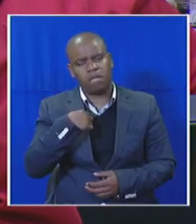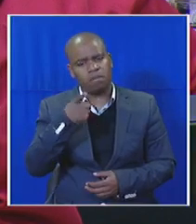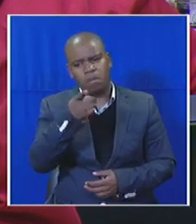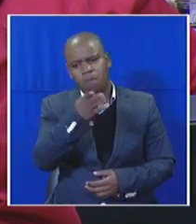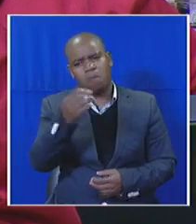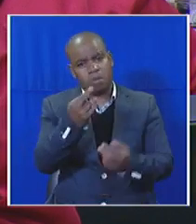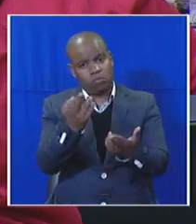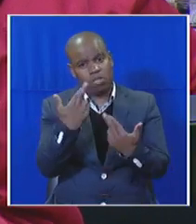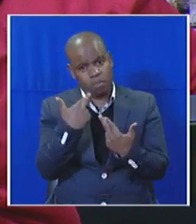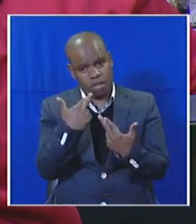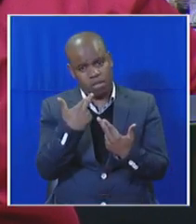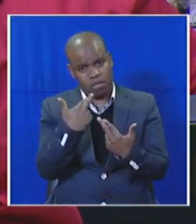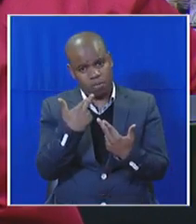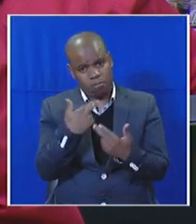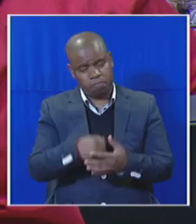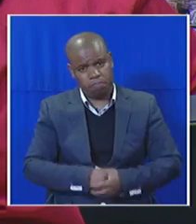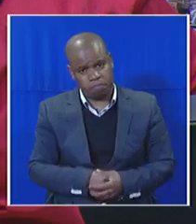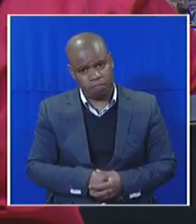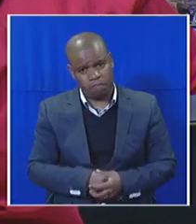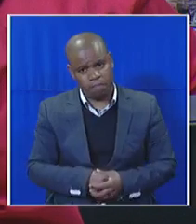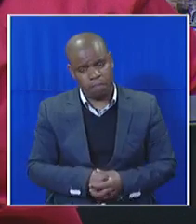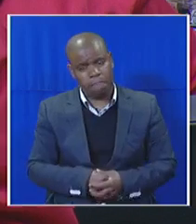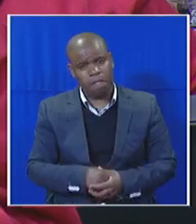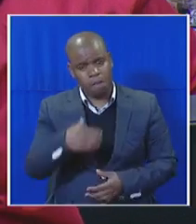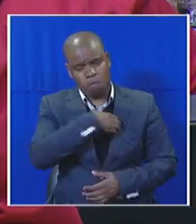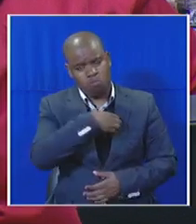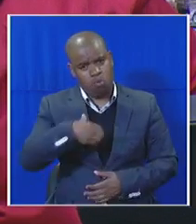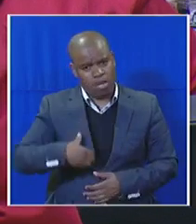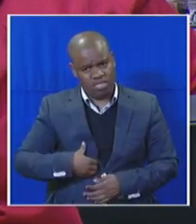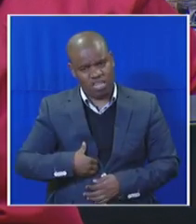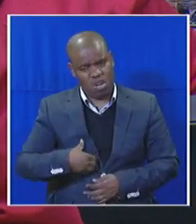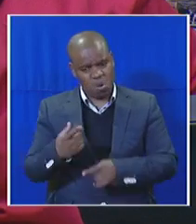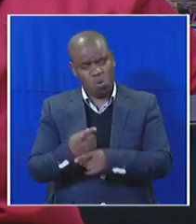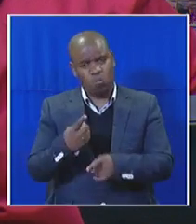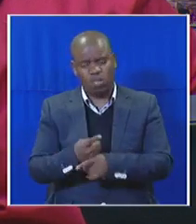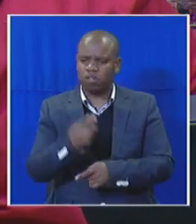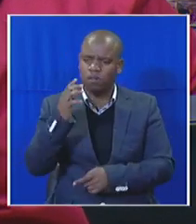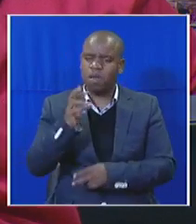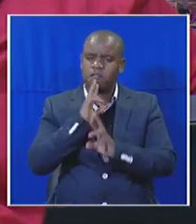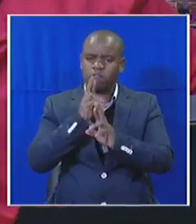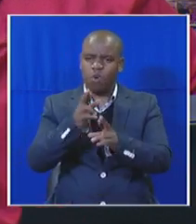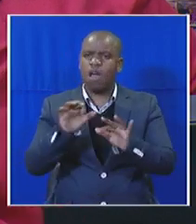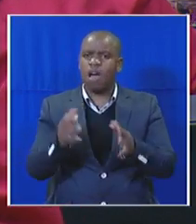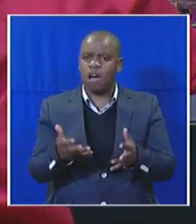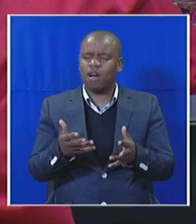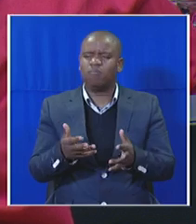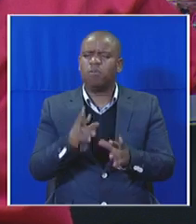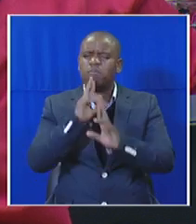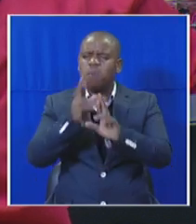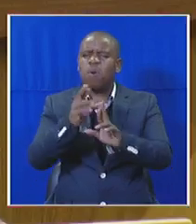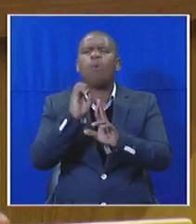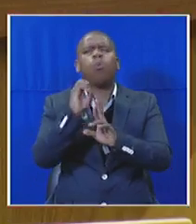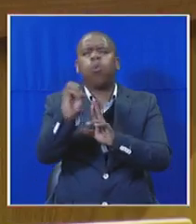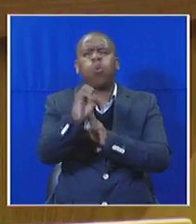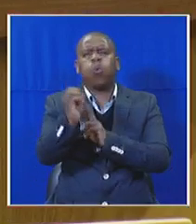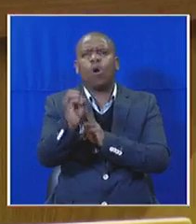question, says absolutely nothing, and then he laughs. Honorable It means our Dlozi. questions are jokes here.